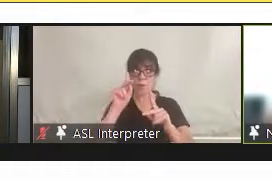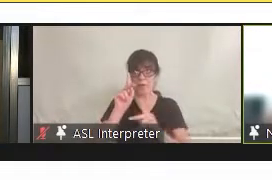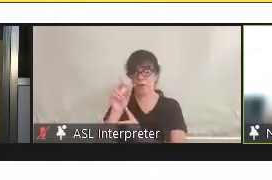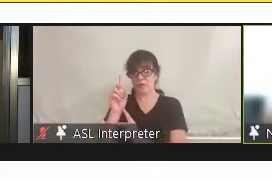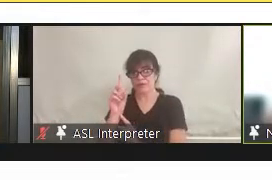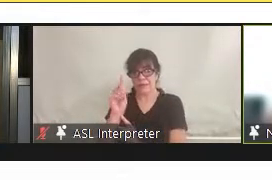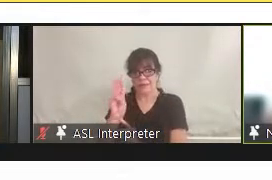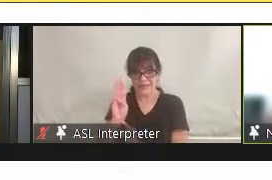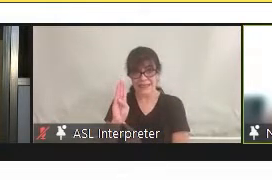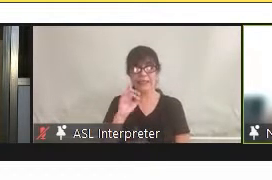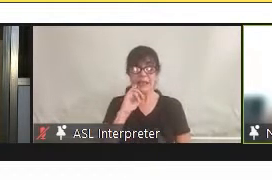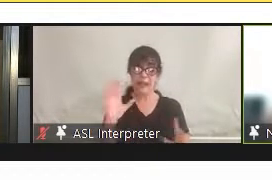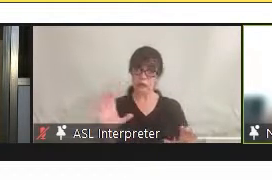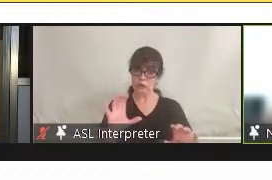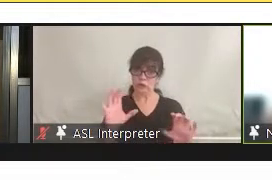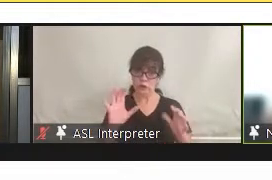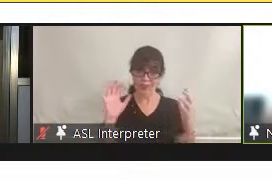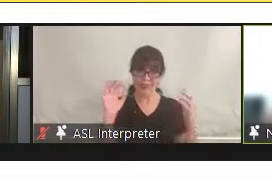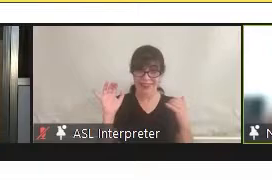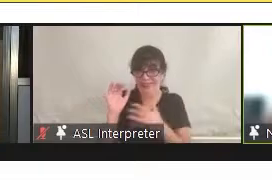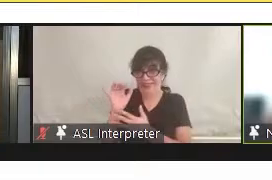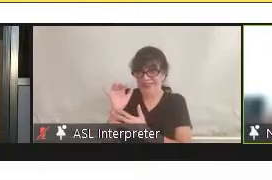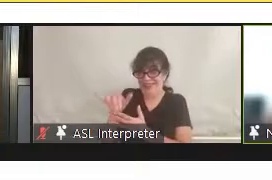disabilities. And in doing so,